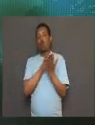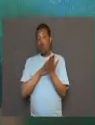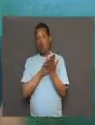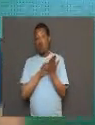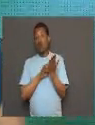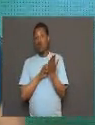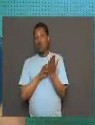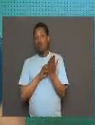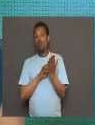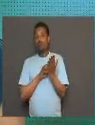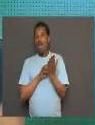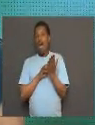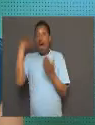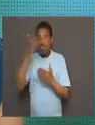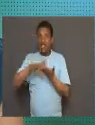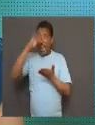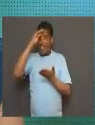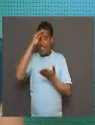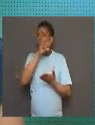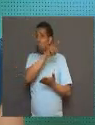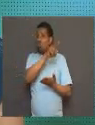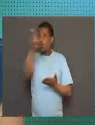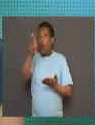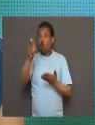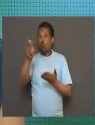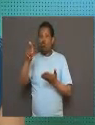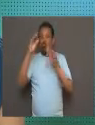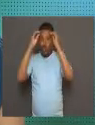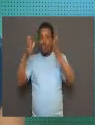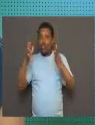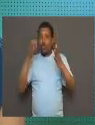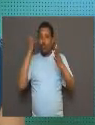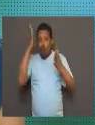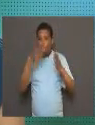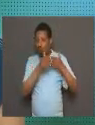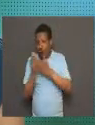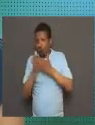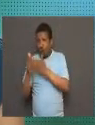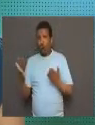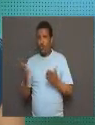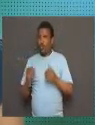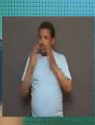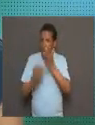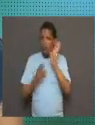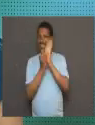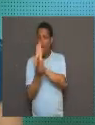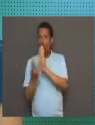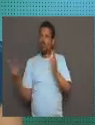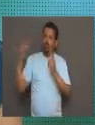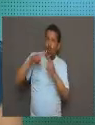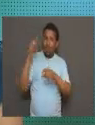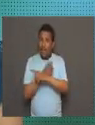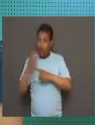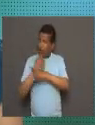calculated. After the lesson, your teacher will guide you through some examples to